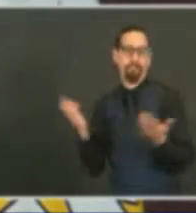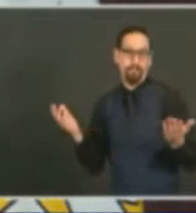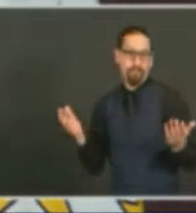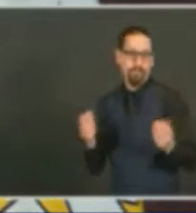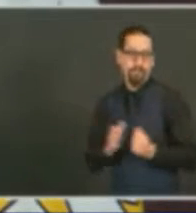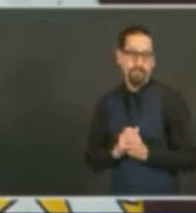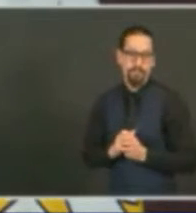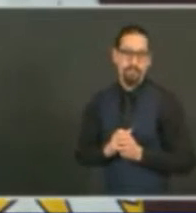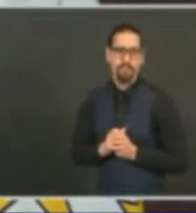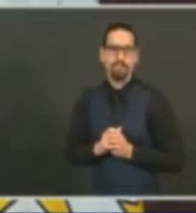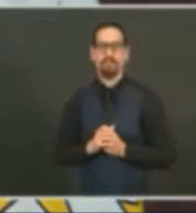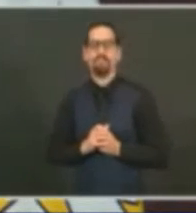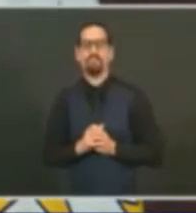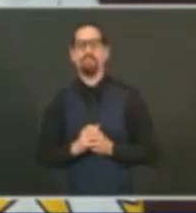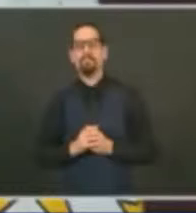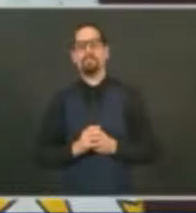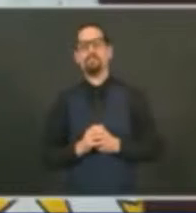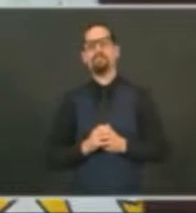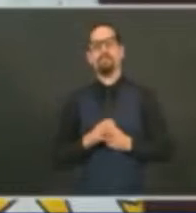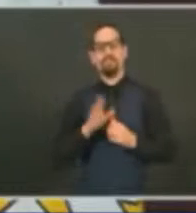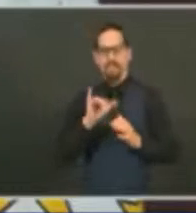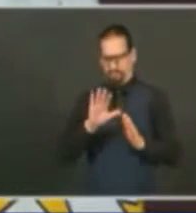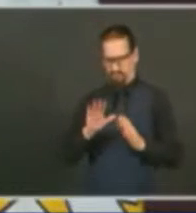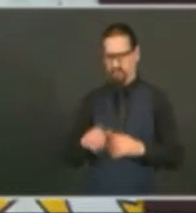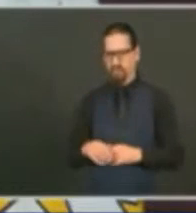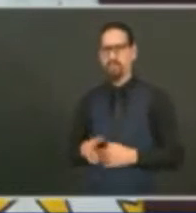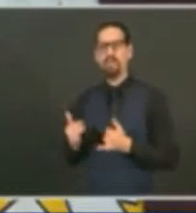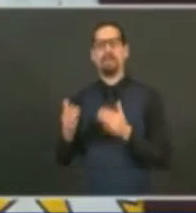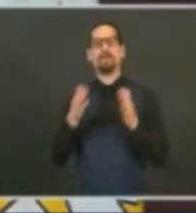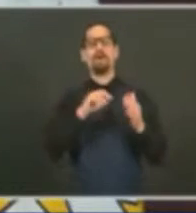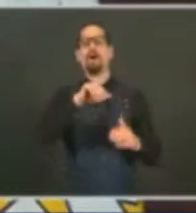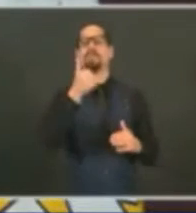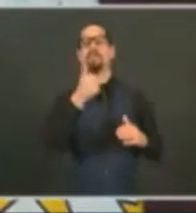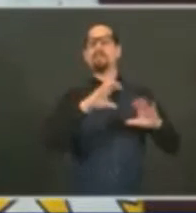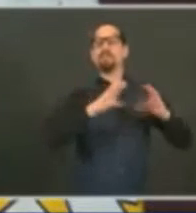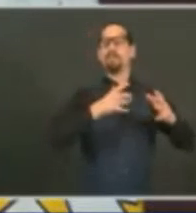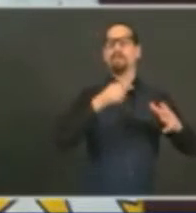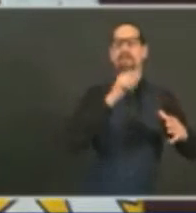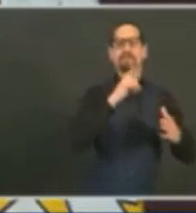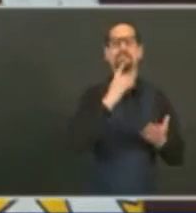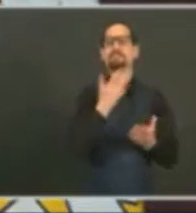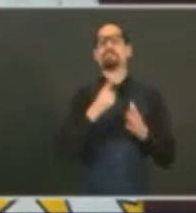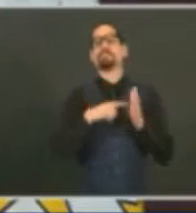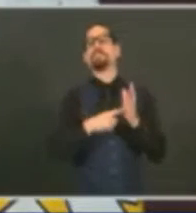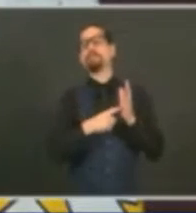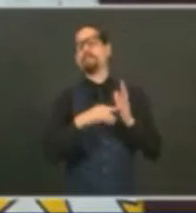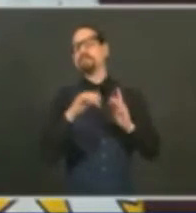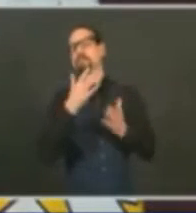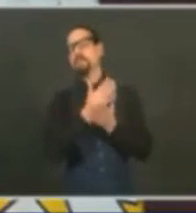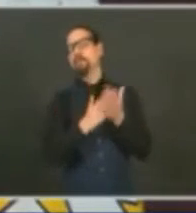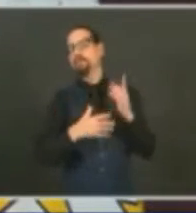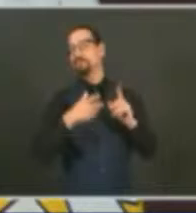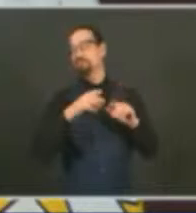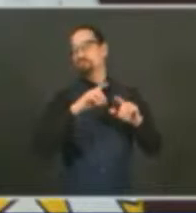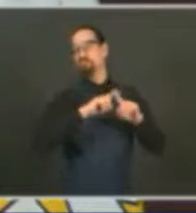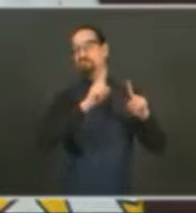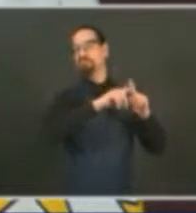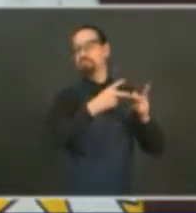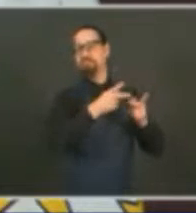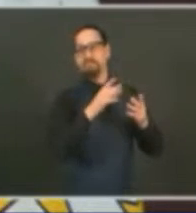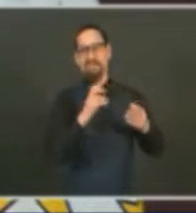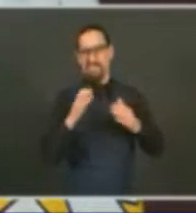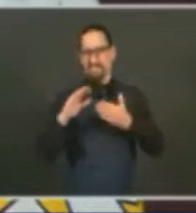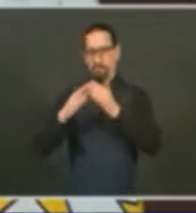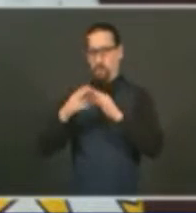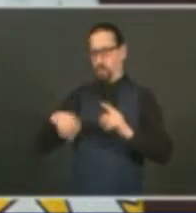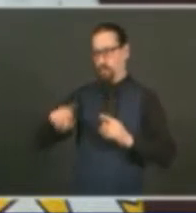Outside of that community spread, in some of the other settings, because the increase in the community is occurring, we